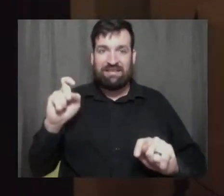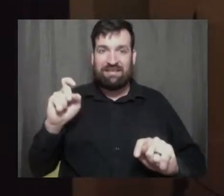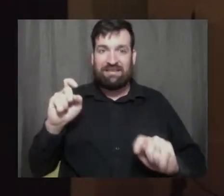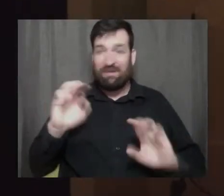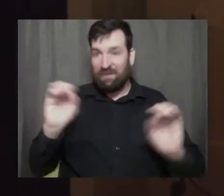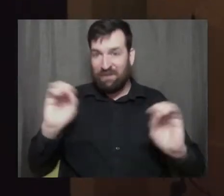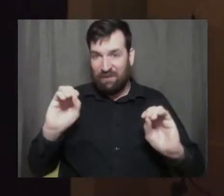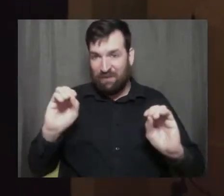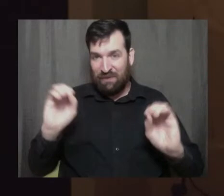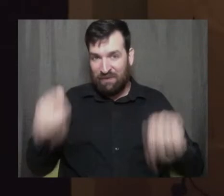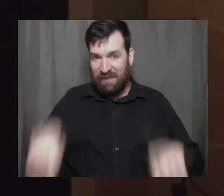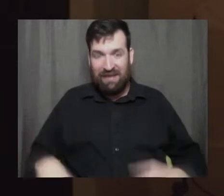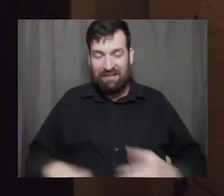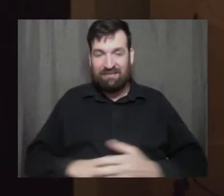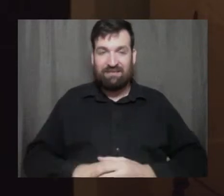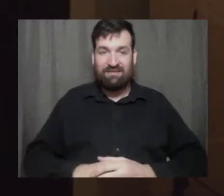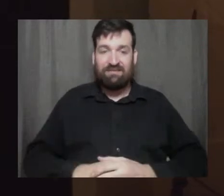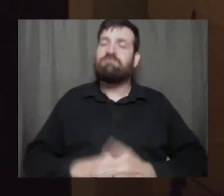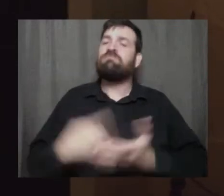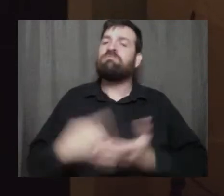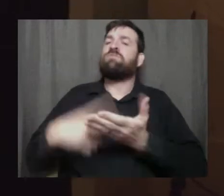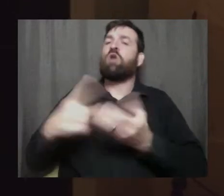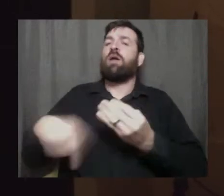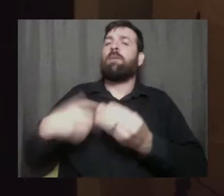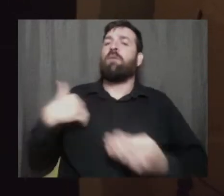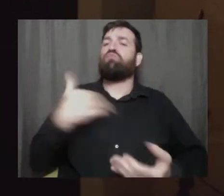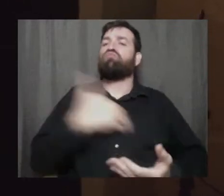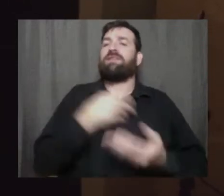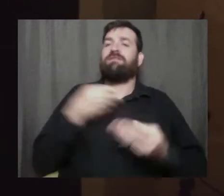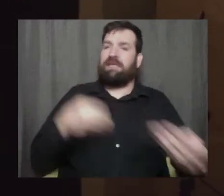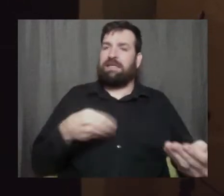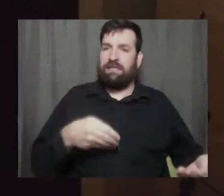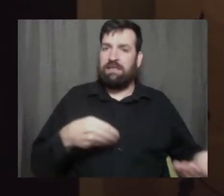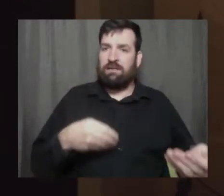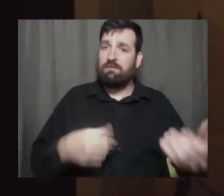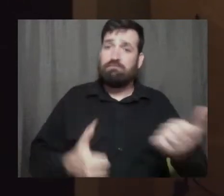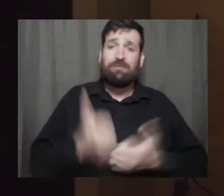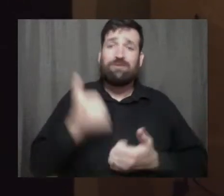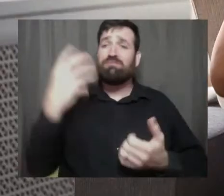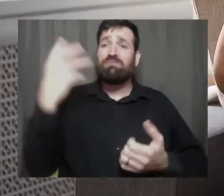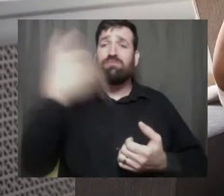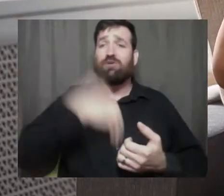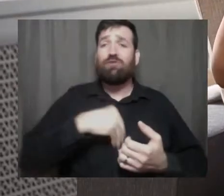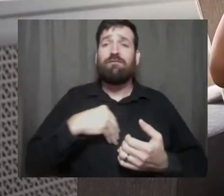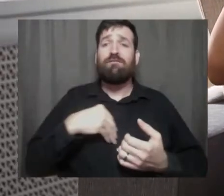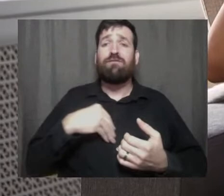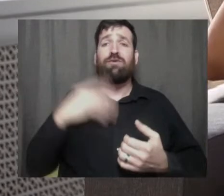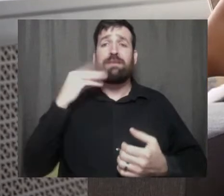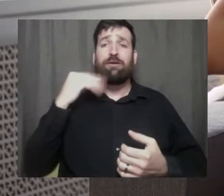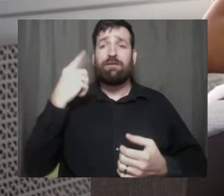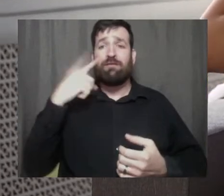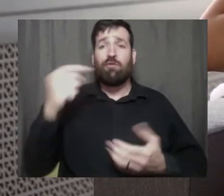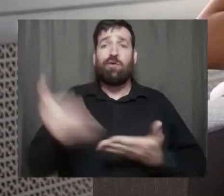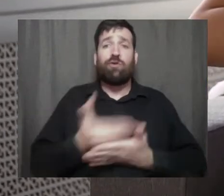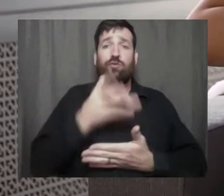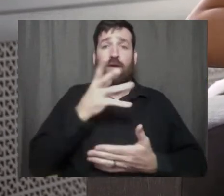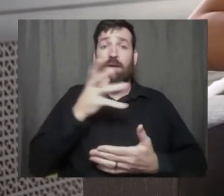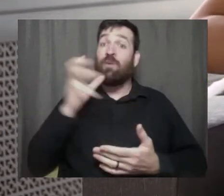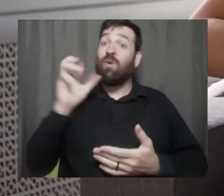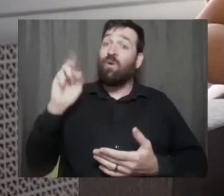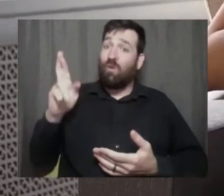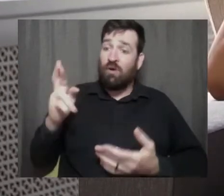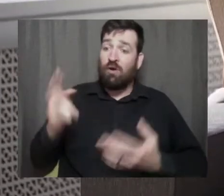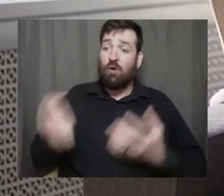can. Talking about breastfeeding, it can be one of the most beautiful experiences for any new mom, or it can be one of the